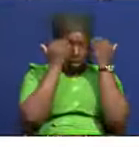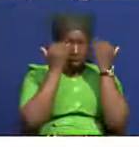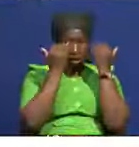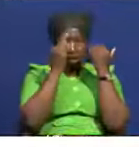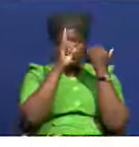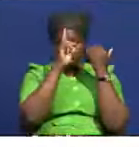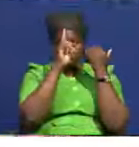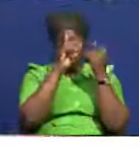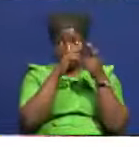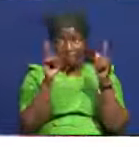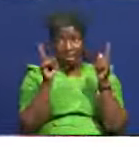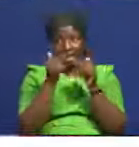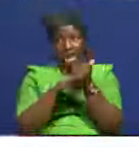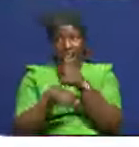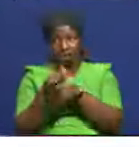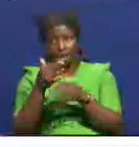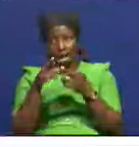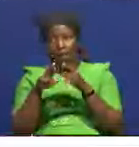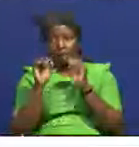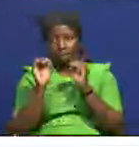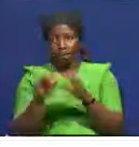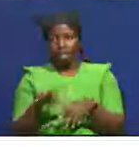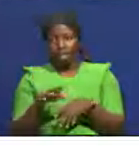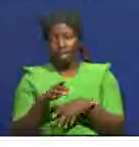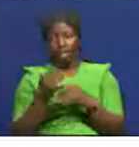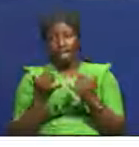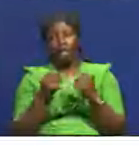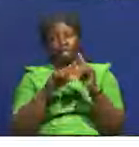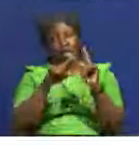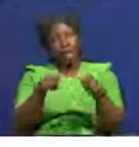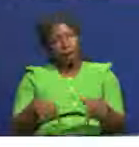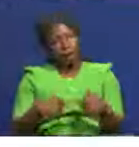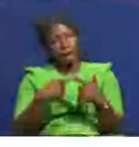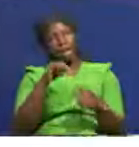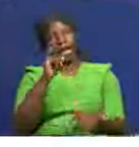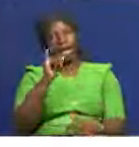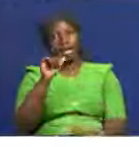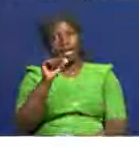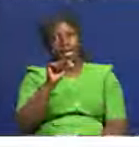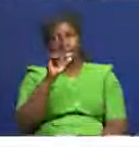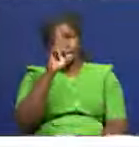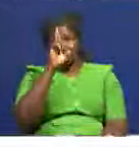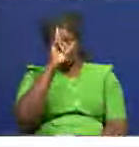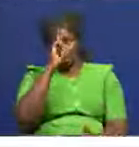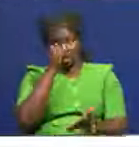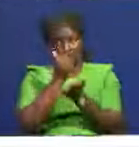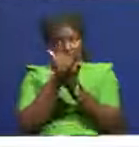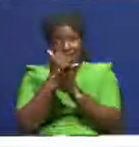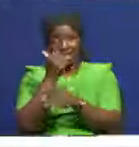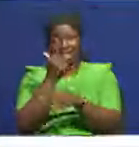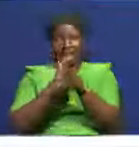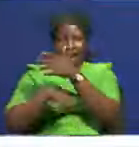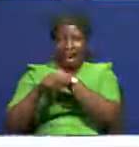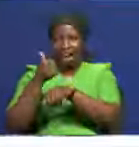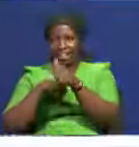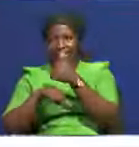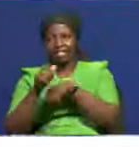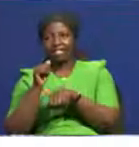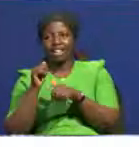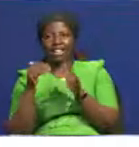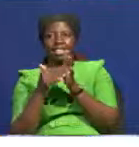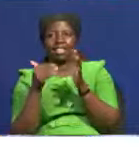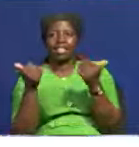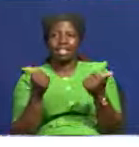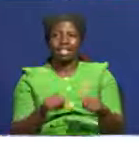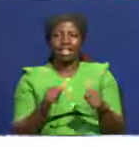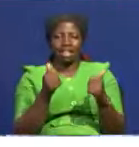now demanding that the Office of the Inspector General of Police intervenes and takes disciplinary action against any